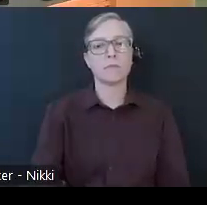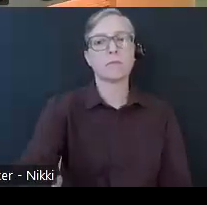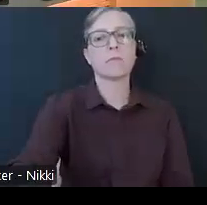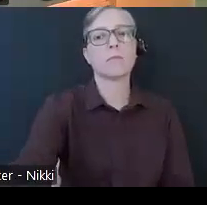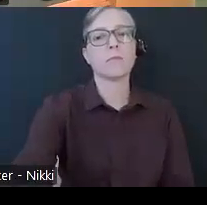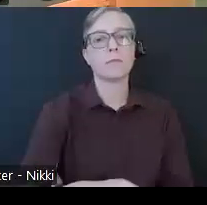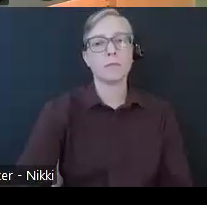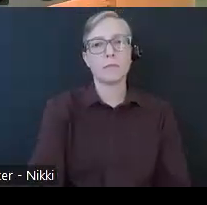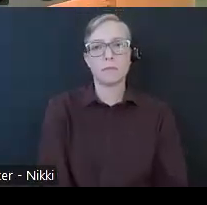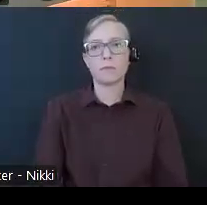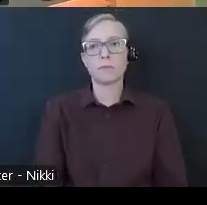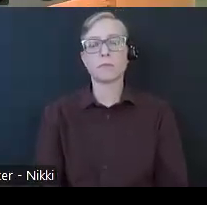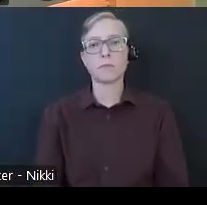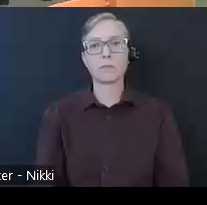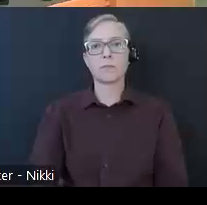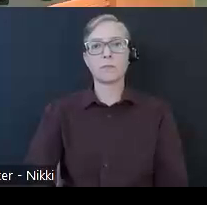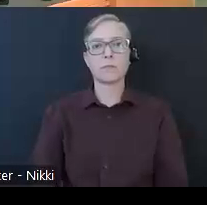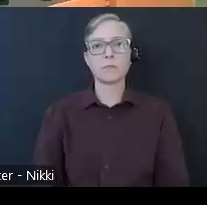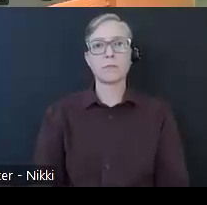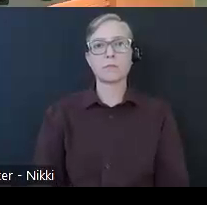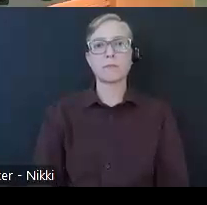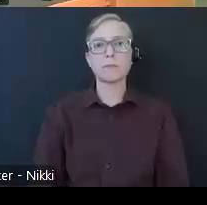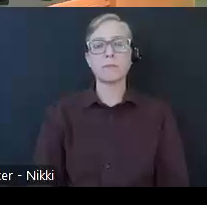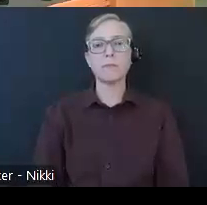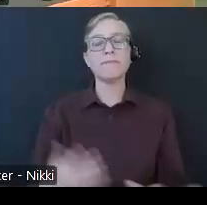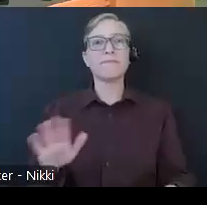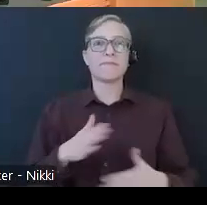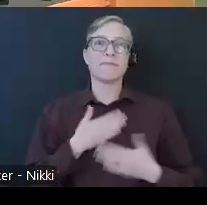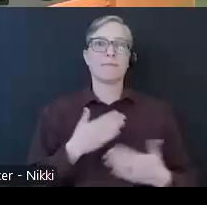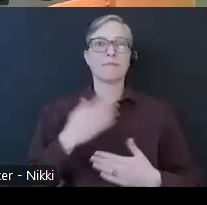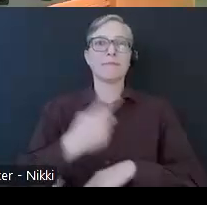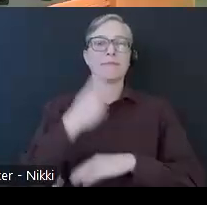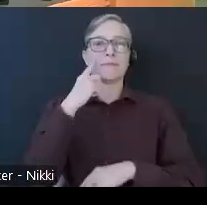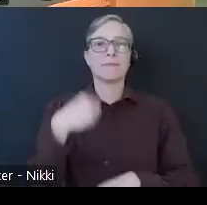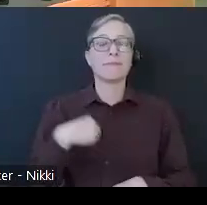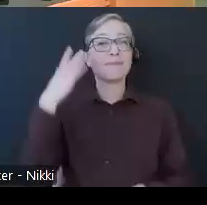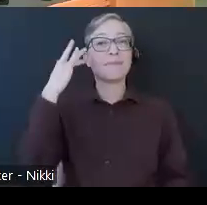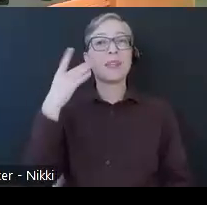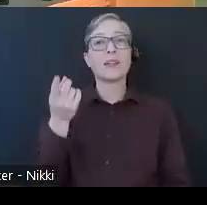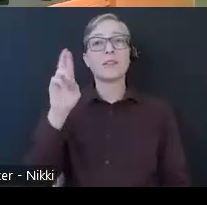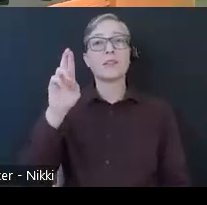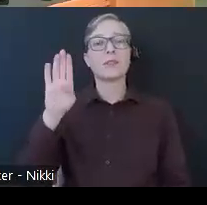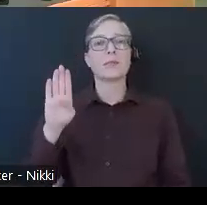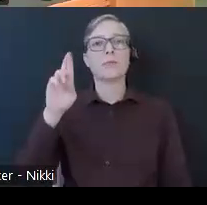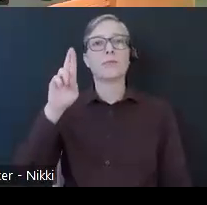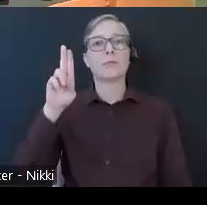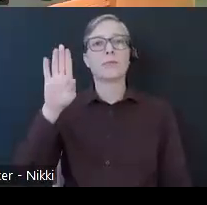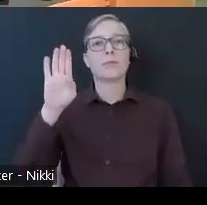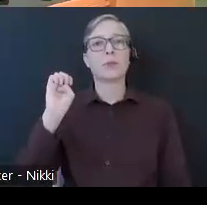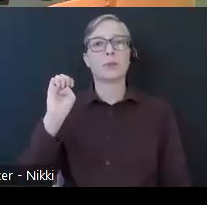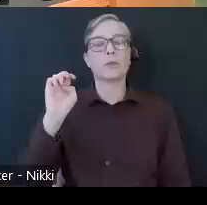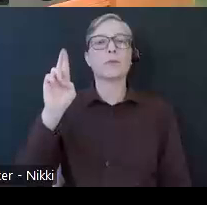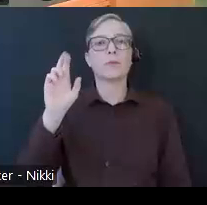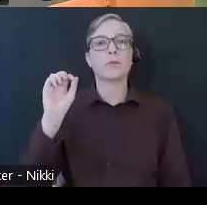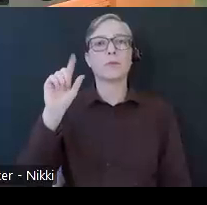It's a very happy day for me because Dr. Bruce Rollman is our today's